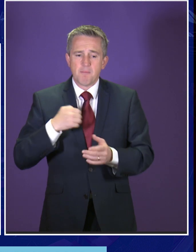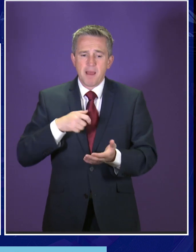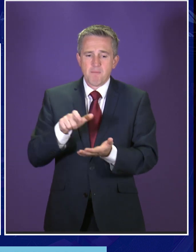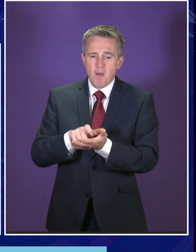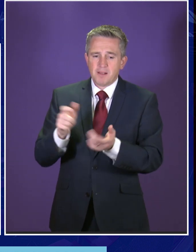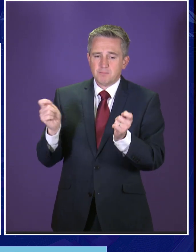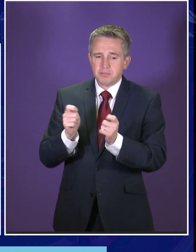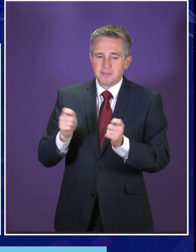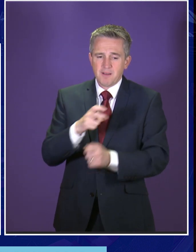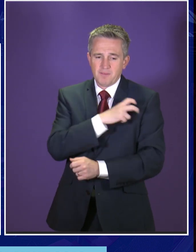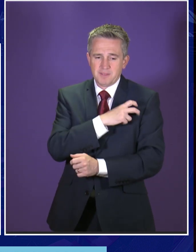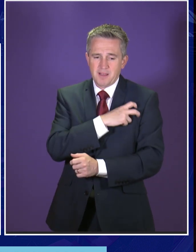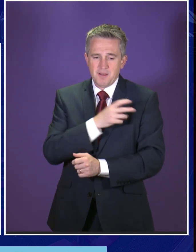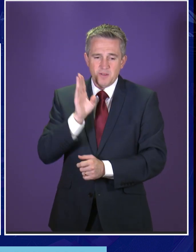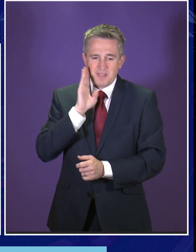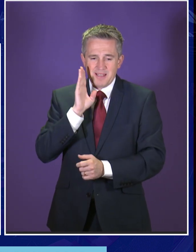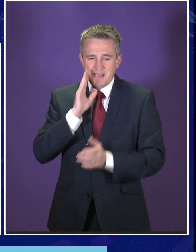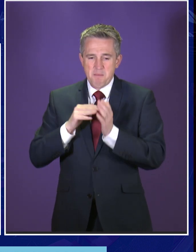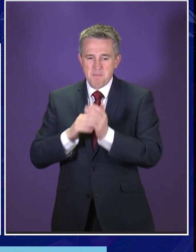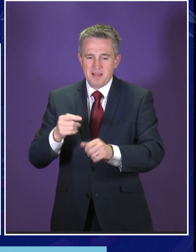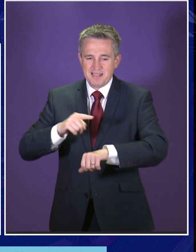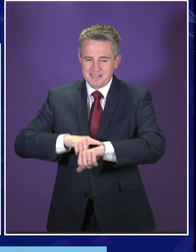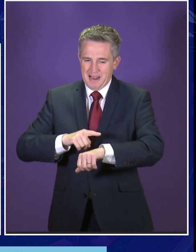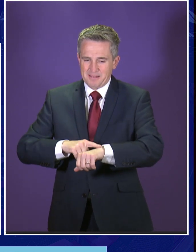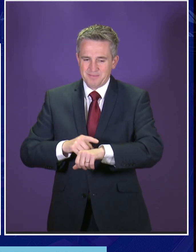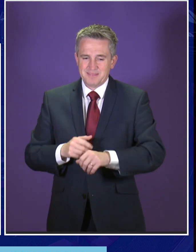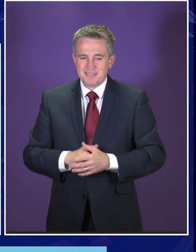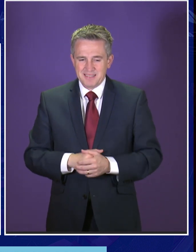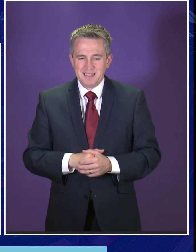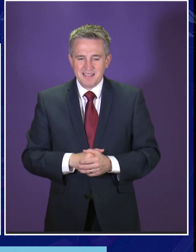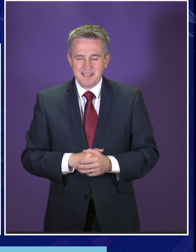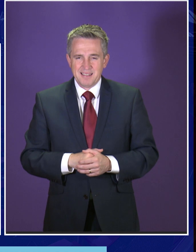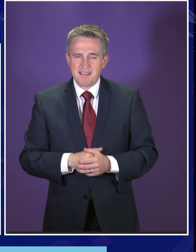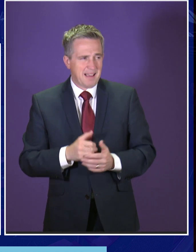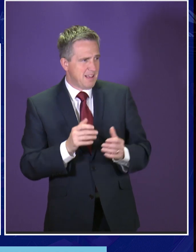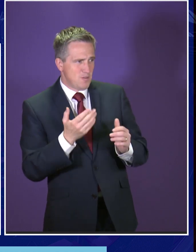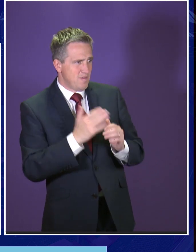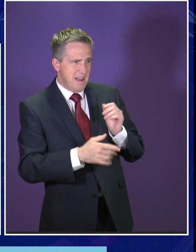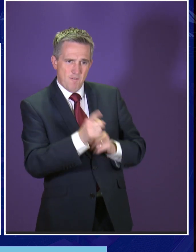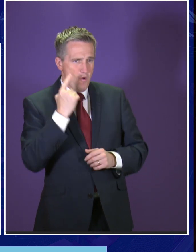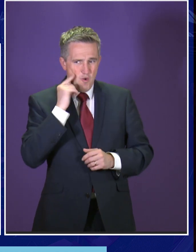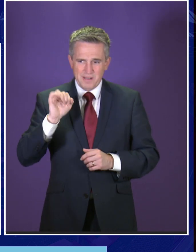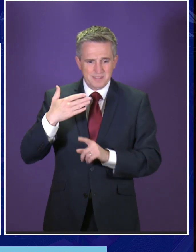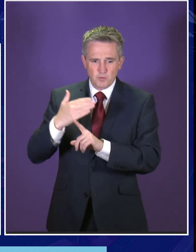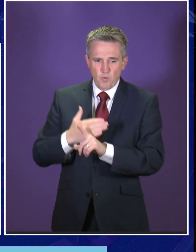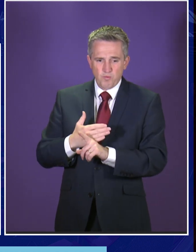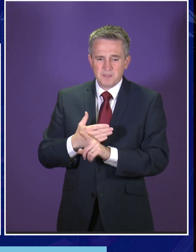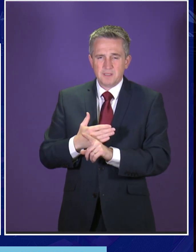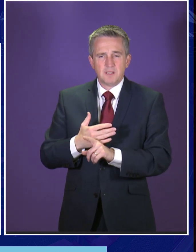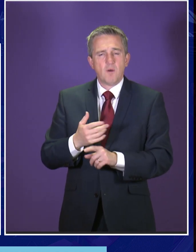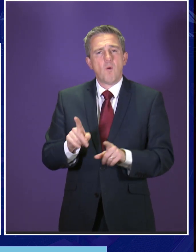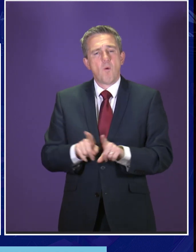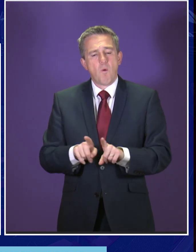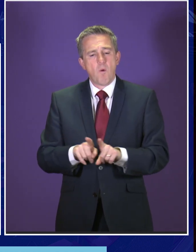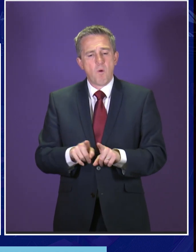press officer who's heard the story a million times. But I haven't heard it. But you haven't, and well, I'm sure none of you will have heard it. And I also want to